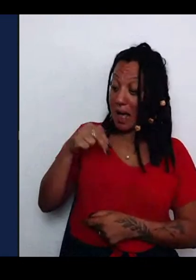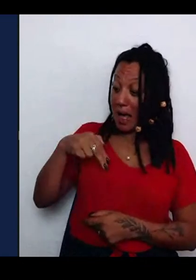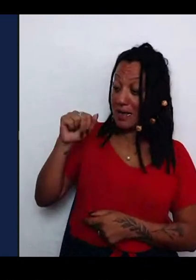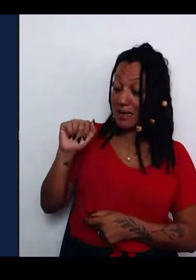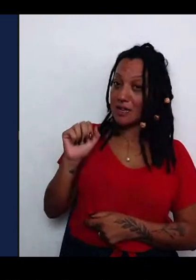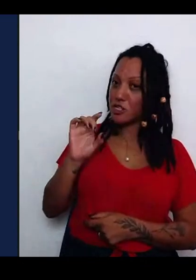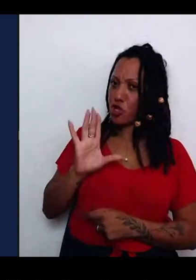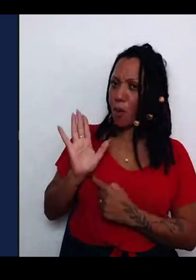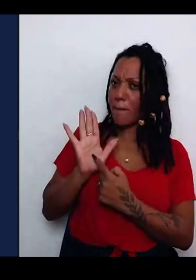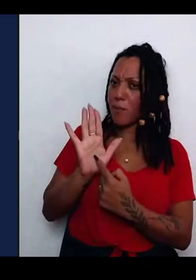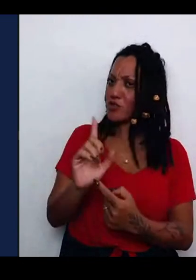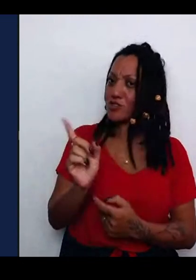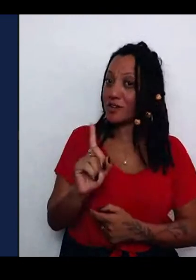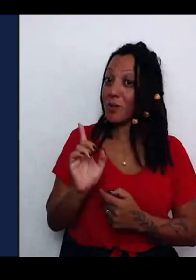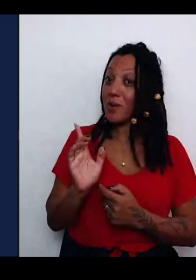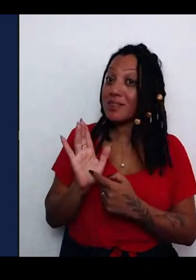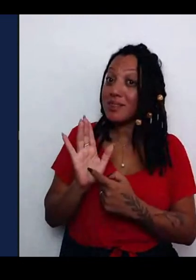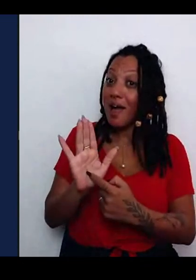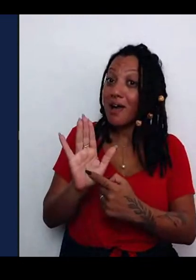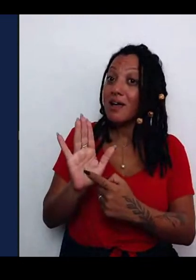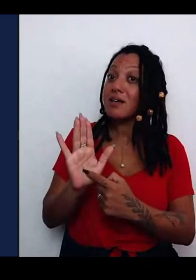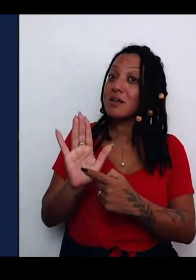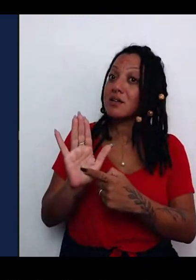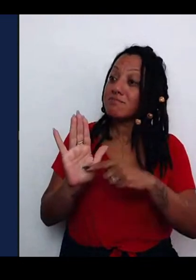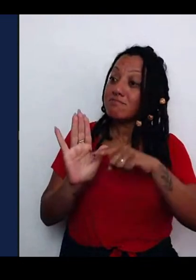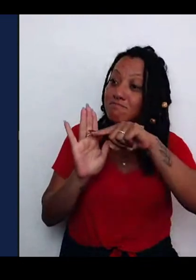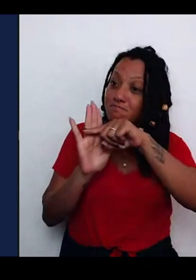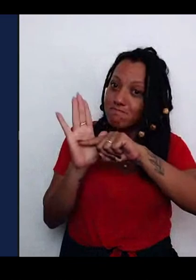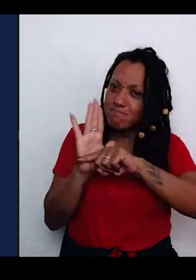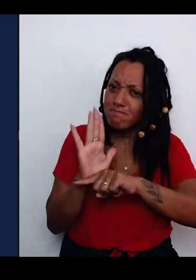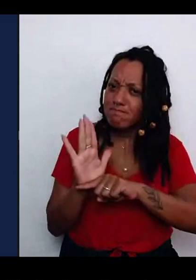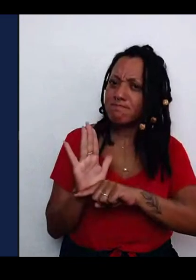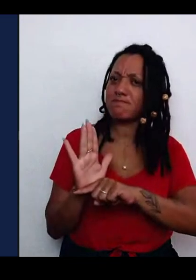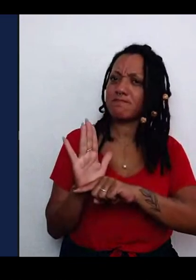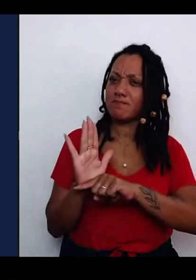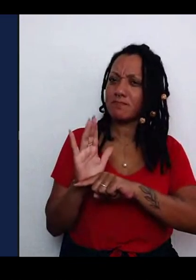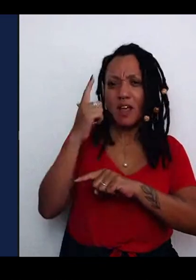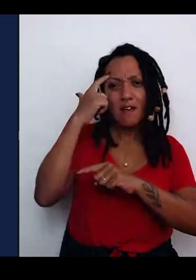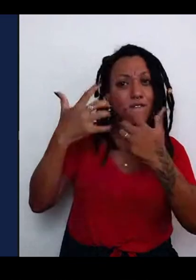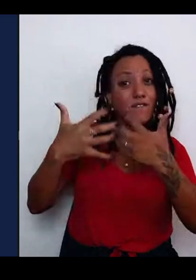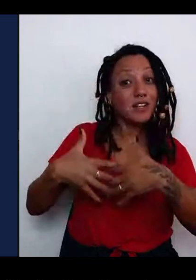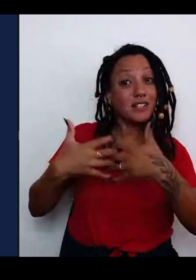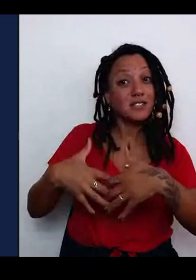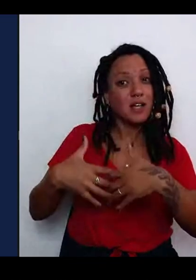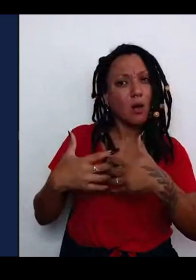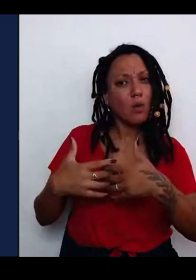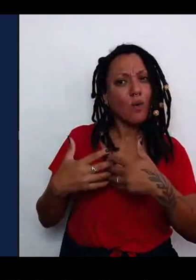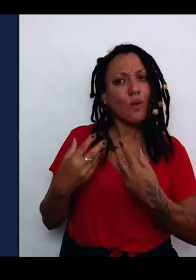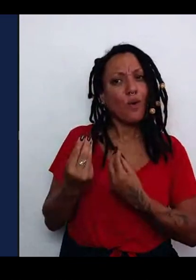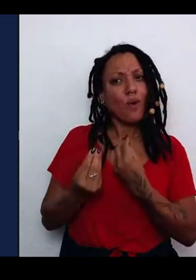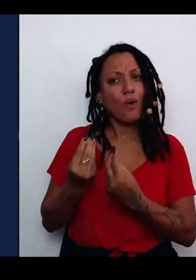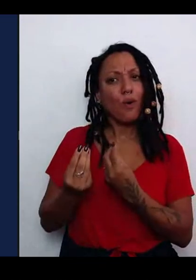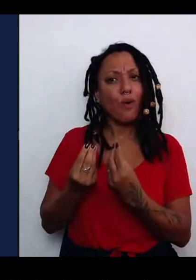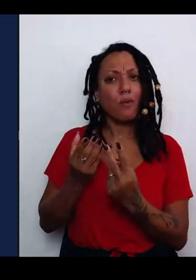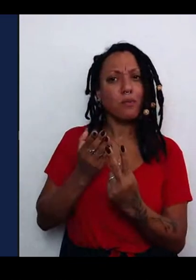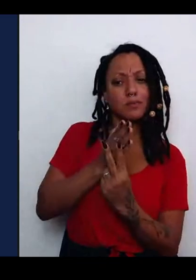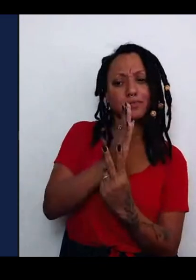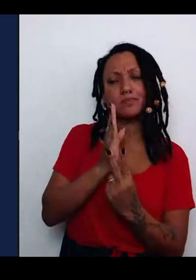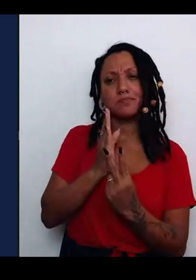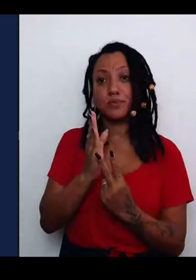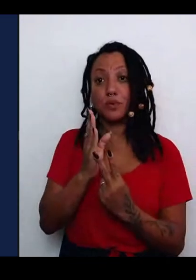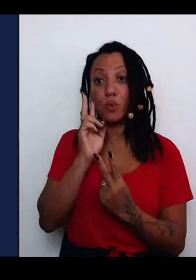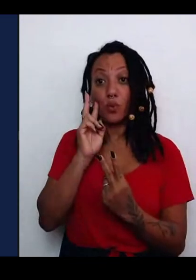genealogies legitimizations and traditions of the dualism between visible and the invisible submission and other